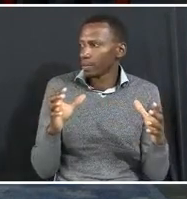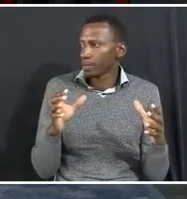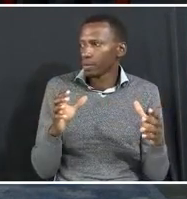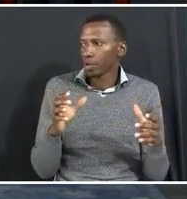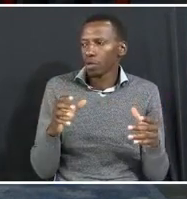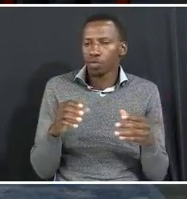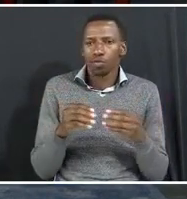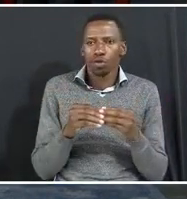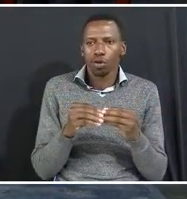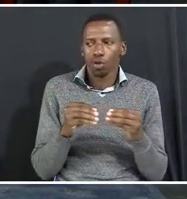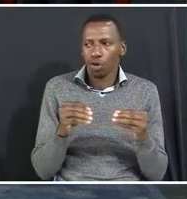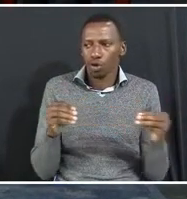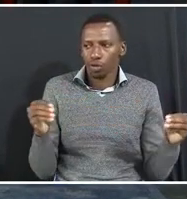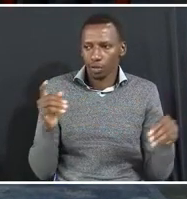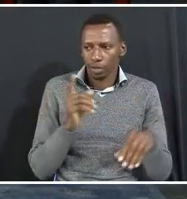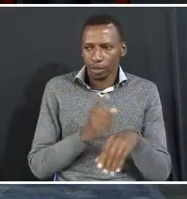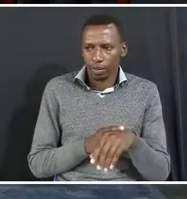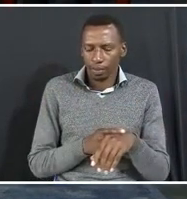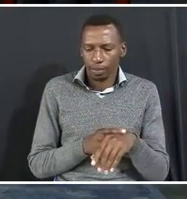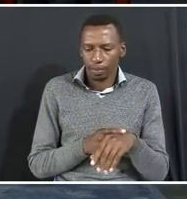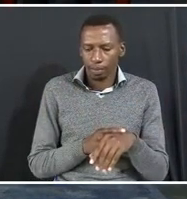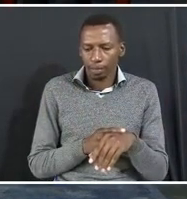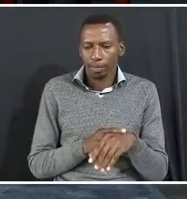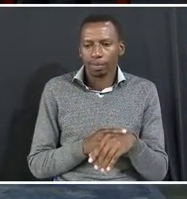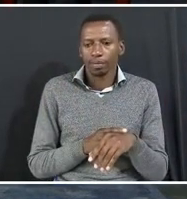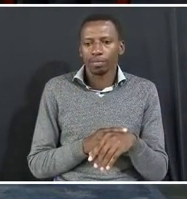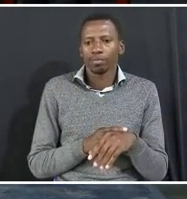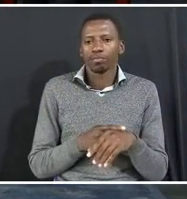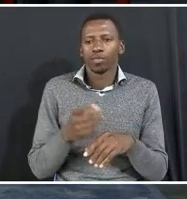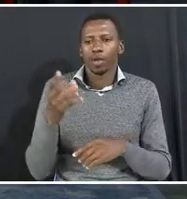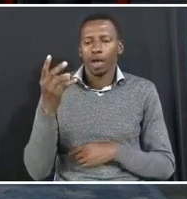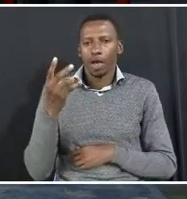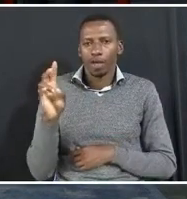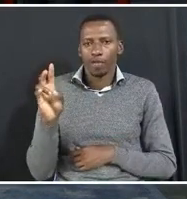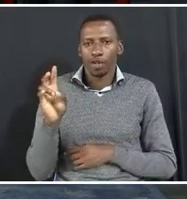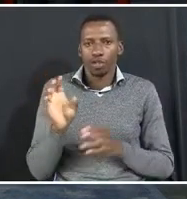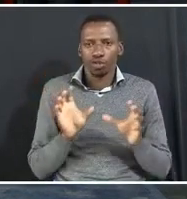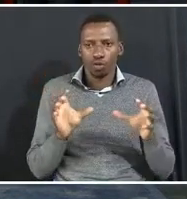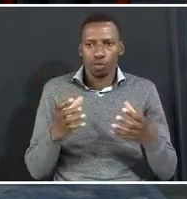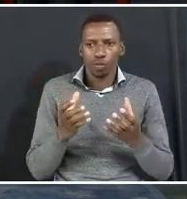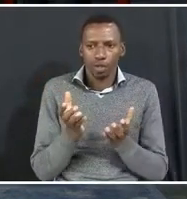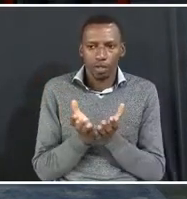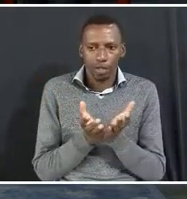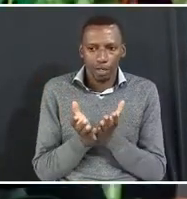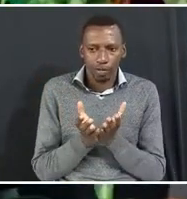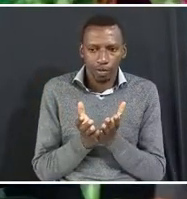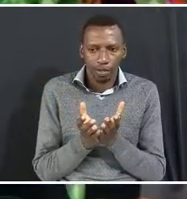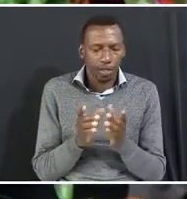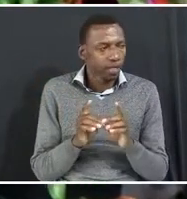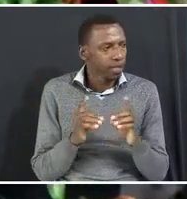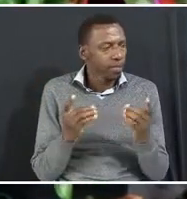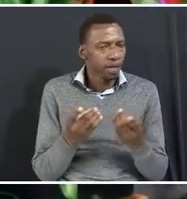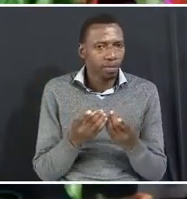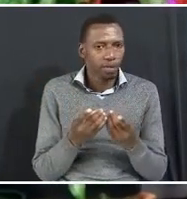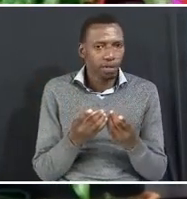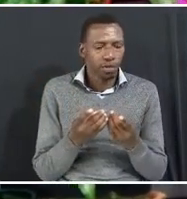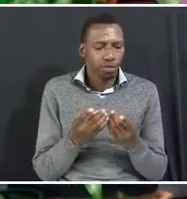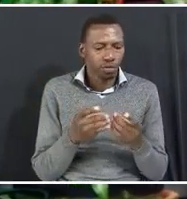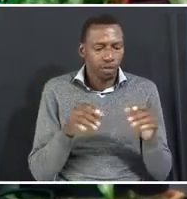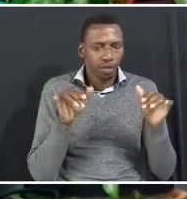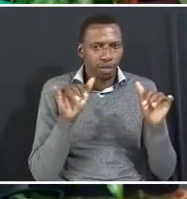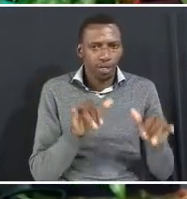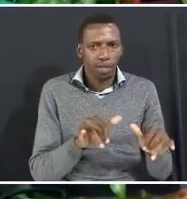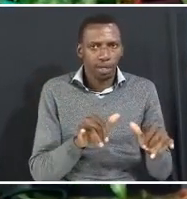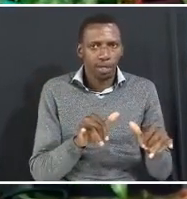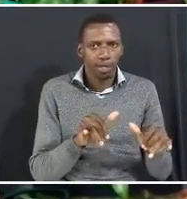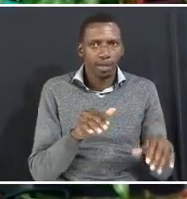For a while, or rather for a long time, Adventist Community Service Department had been domiciled in the